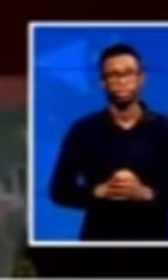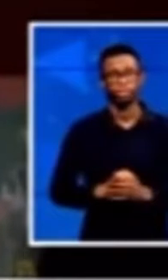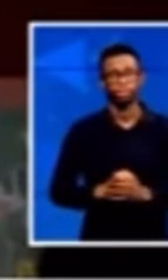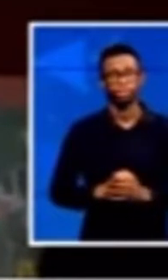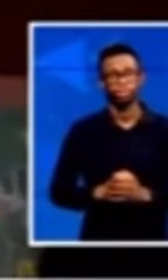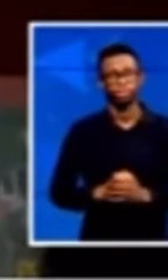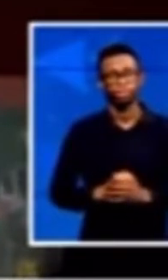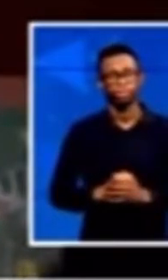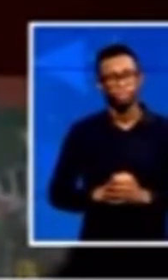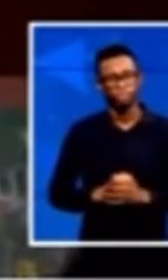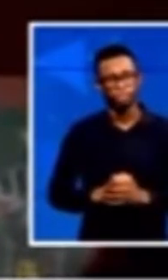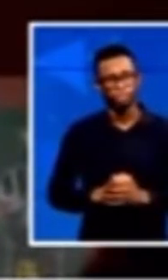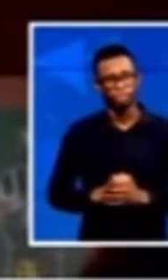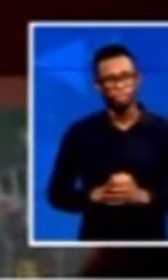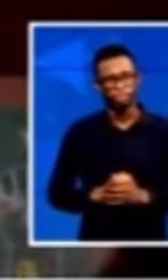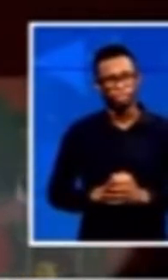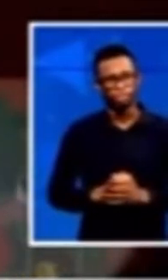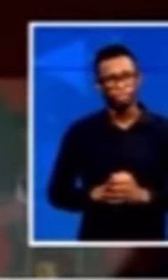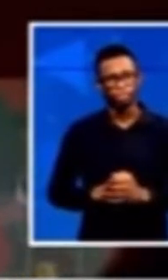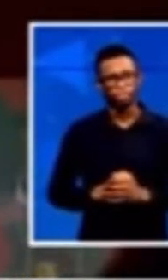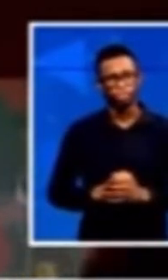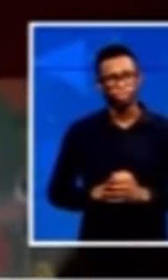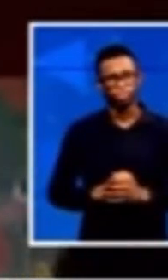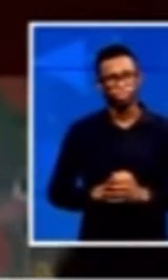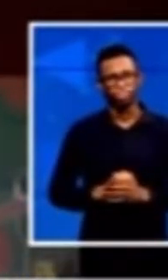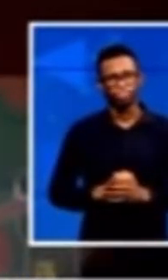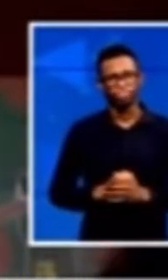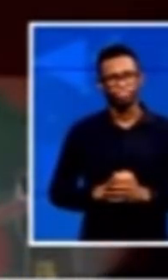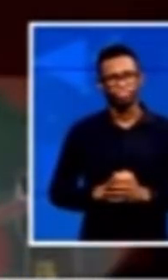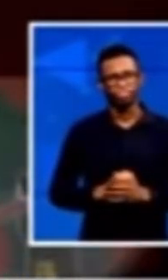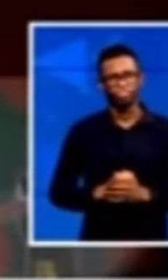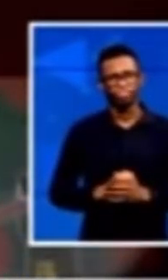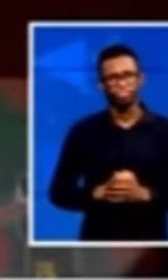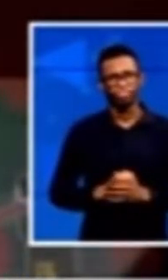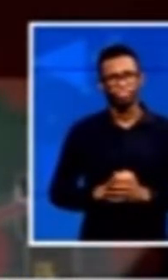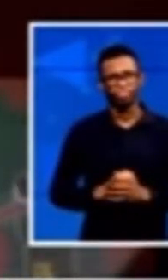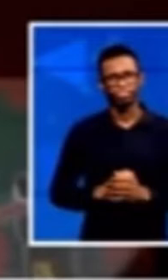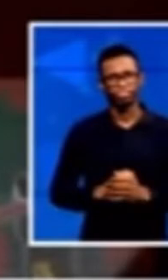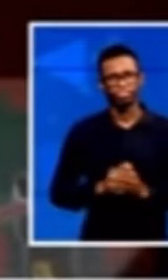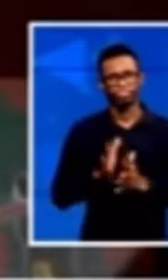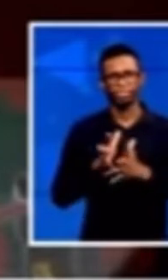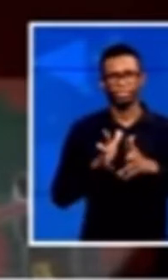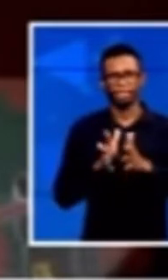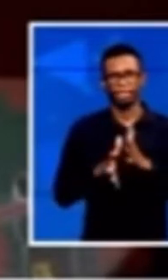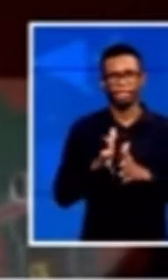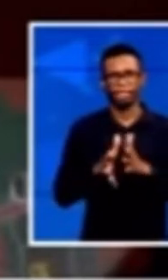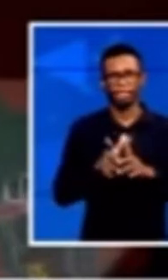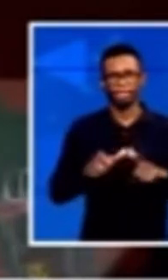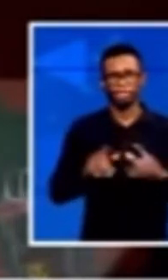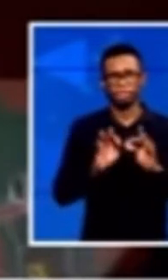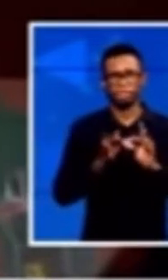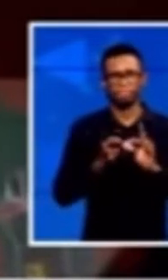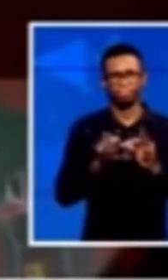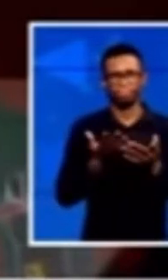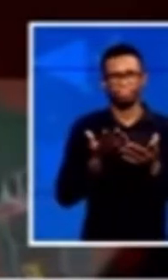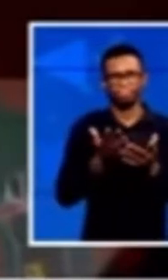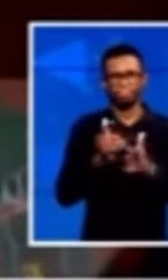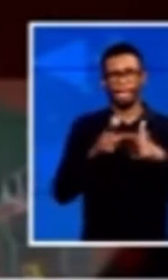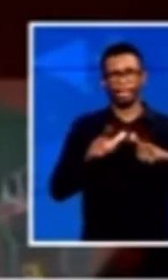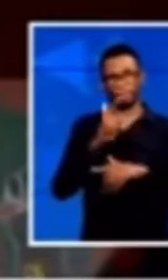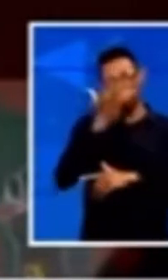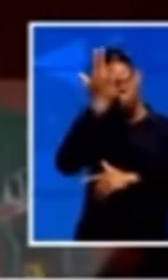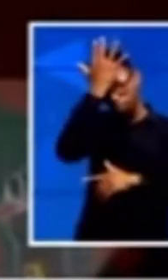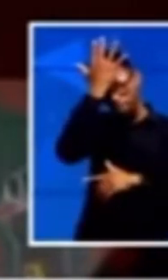act violently against protests, we, the EFF, will remove this government through the barrel of a gun. The EFF's influence is